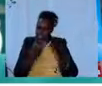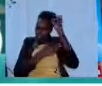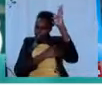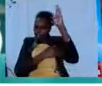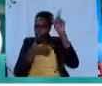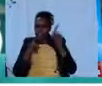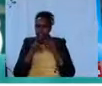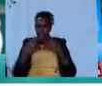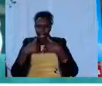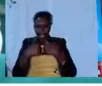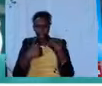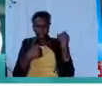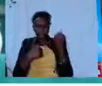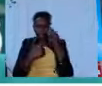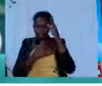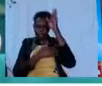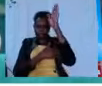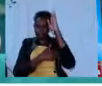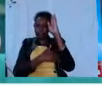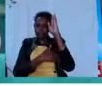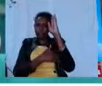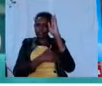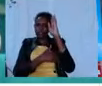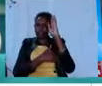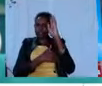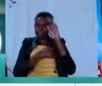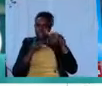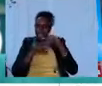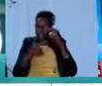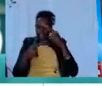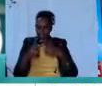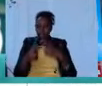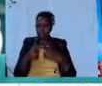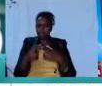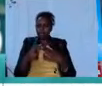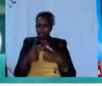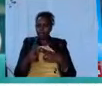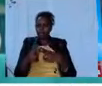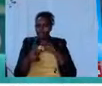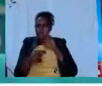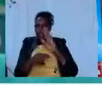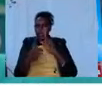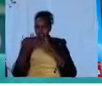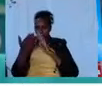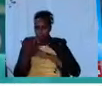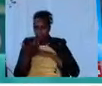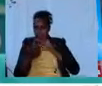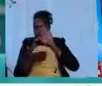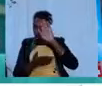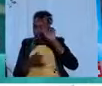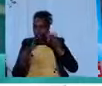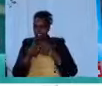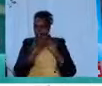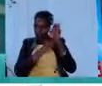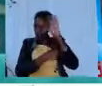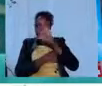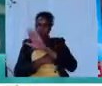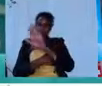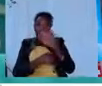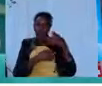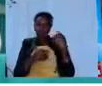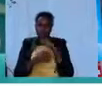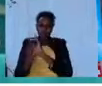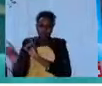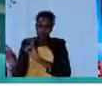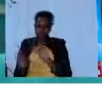Hold fast to him and take your oaths in his name. He is your praise, he is your God, who performed